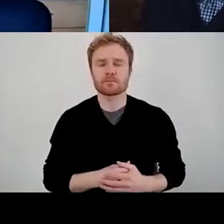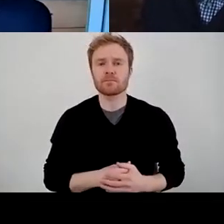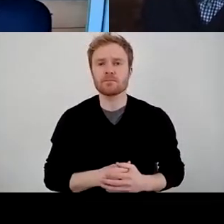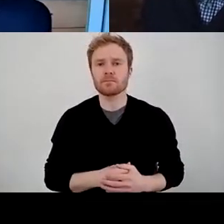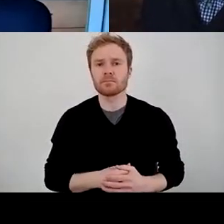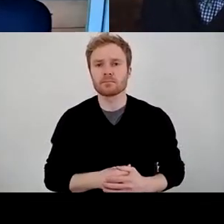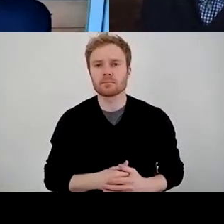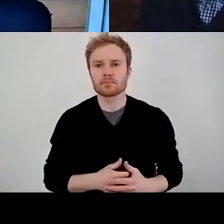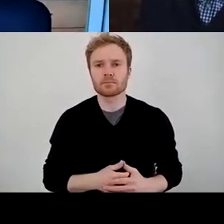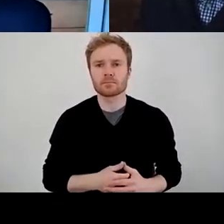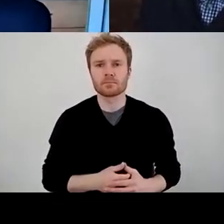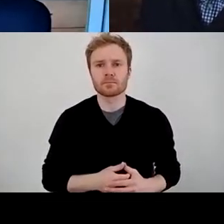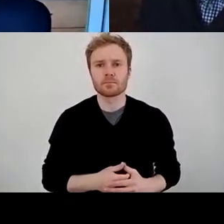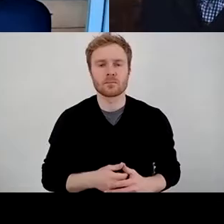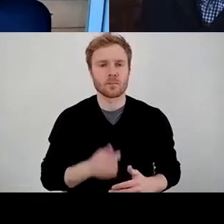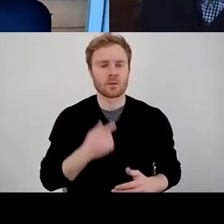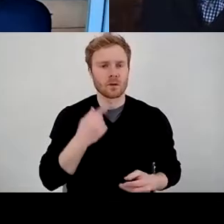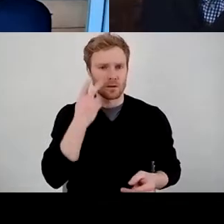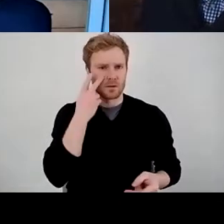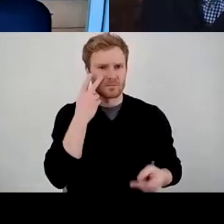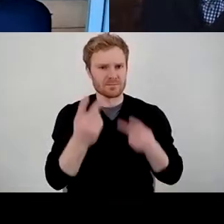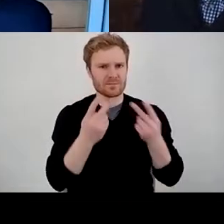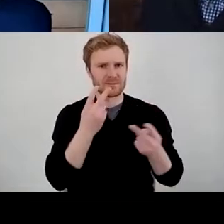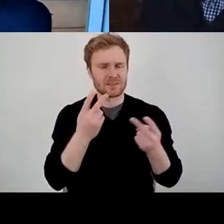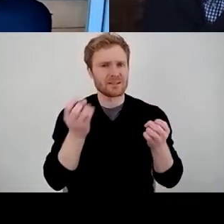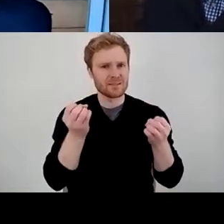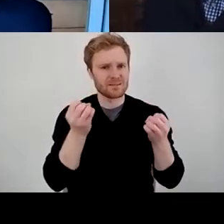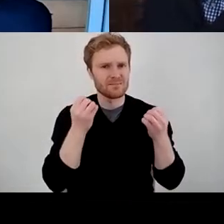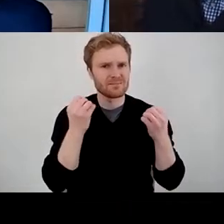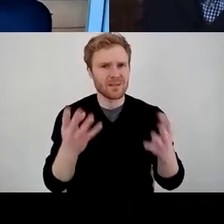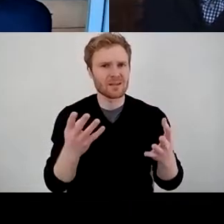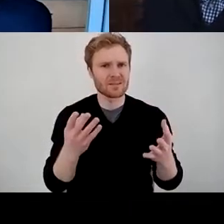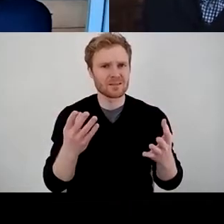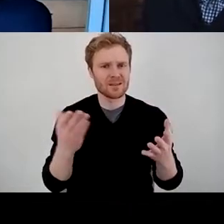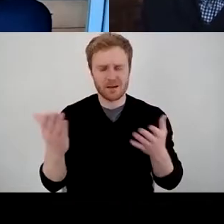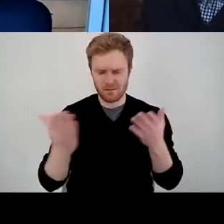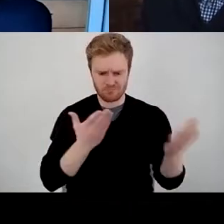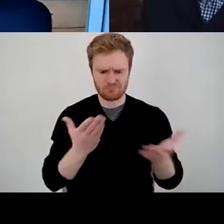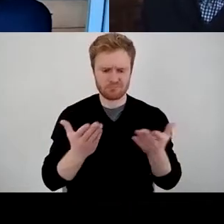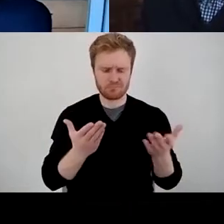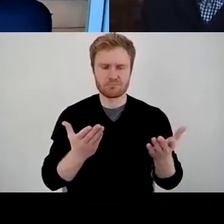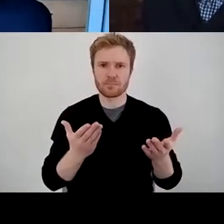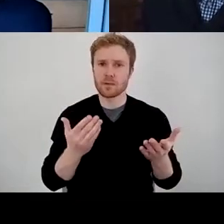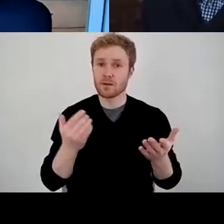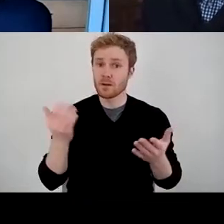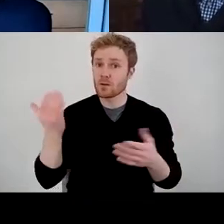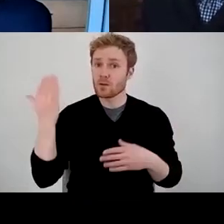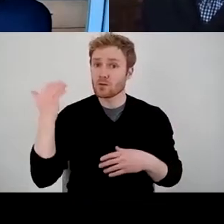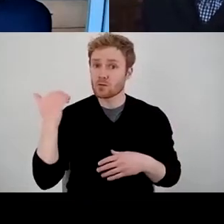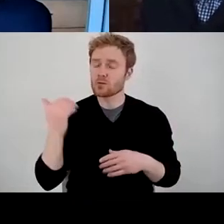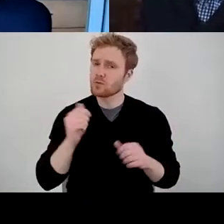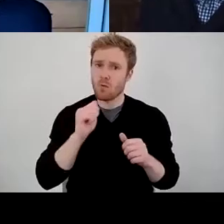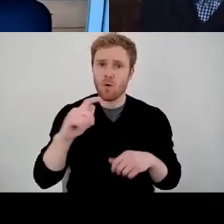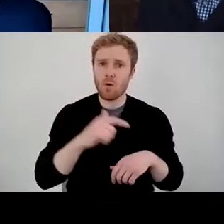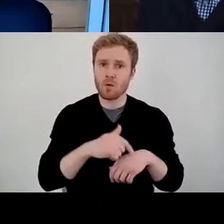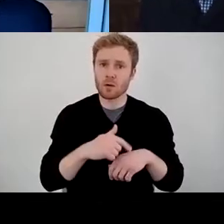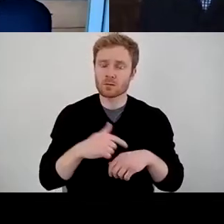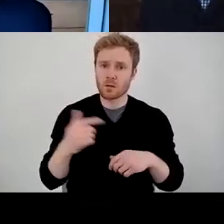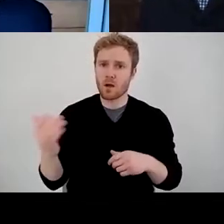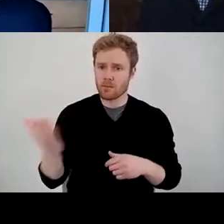expense to install a new projecting sign at 2025 East Carson Street, 17th Ward, 3rd Council